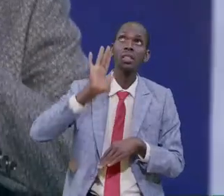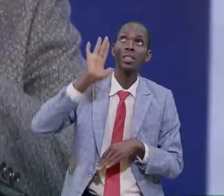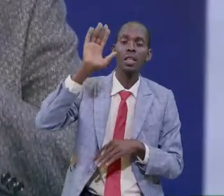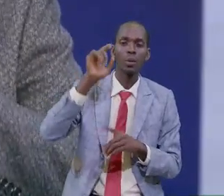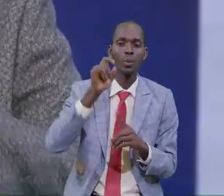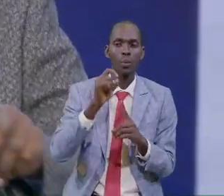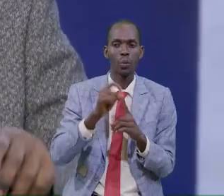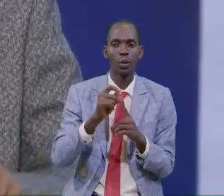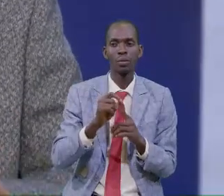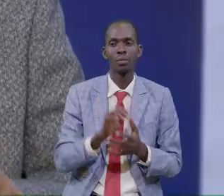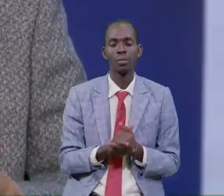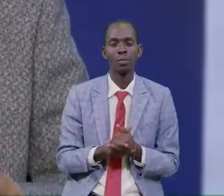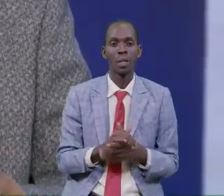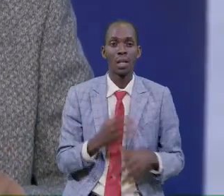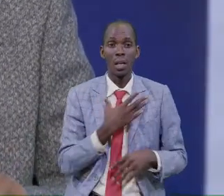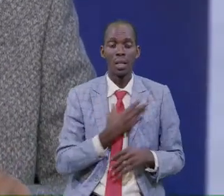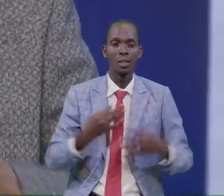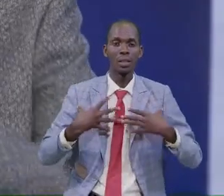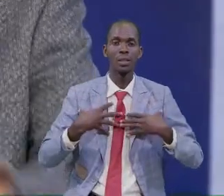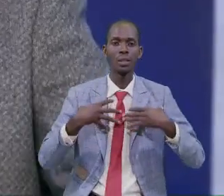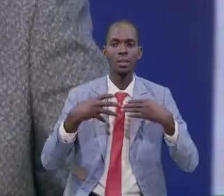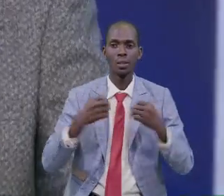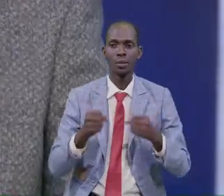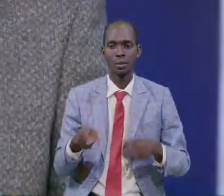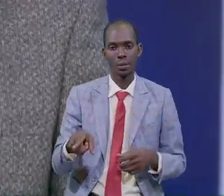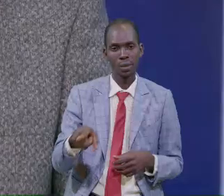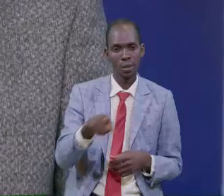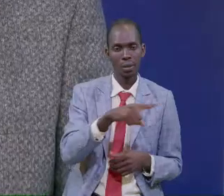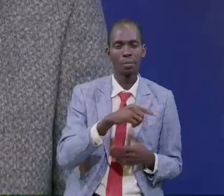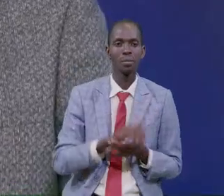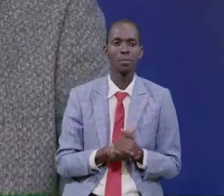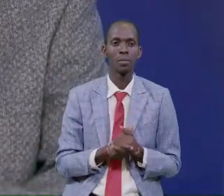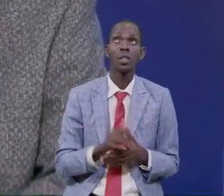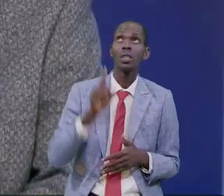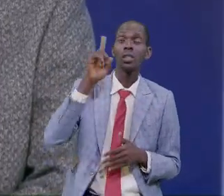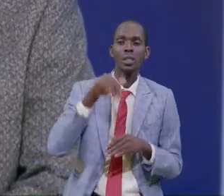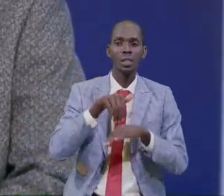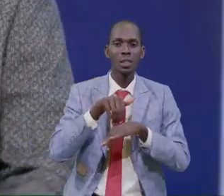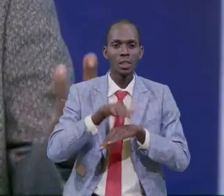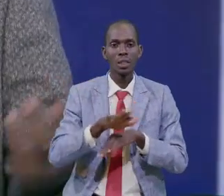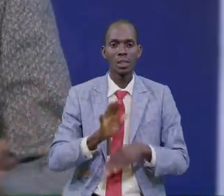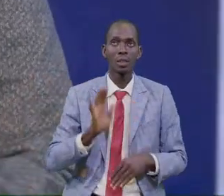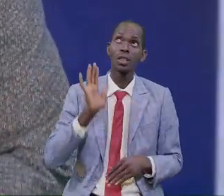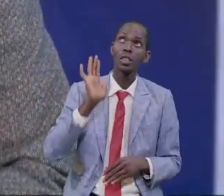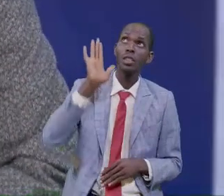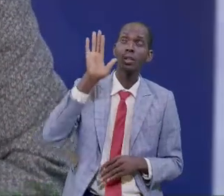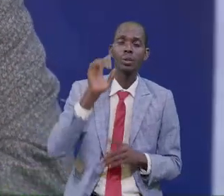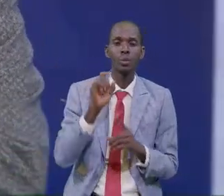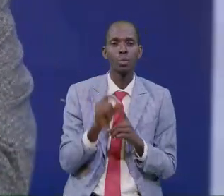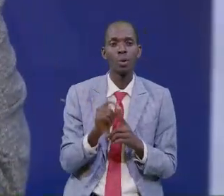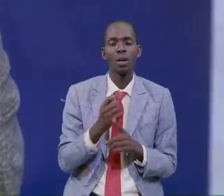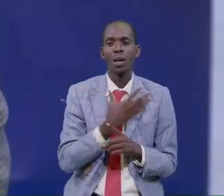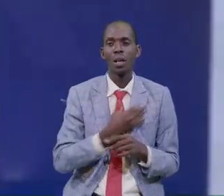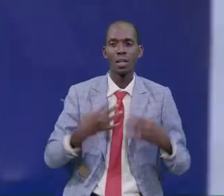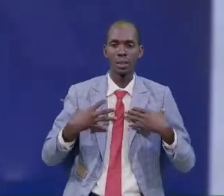and healed them. He sent His word and healed